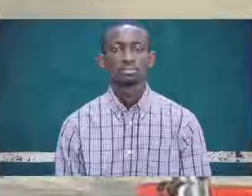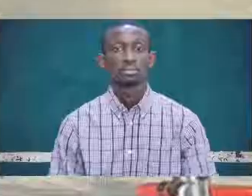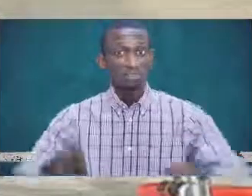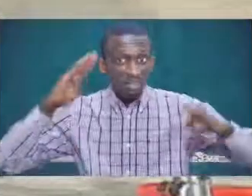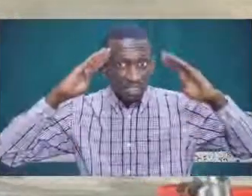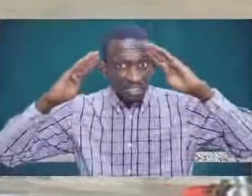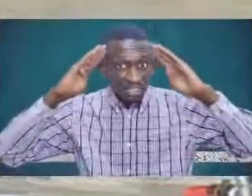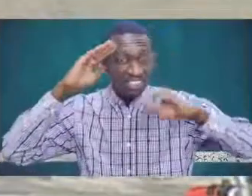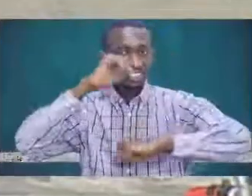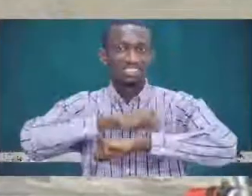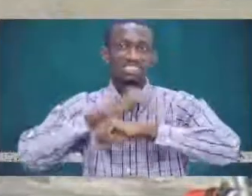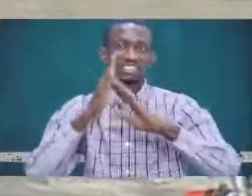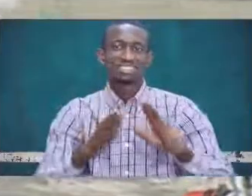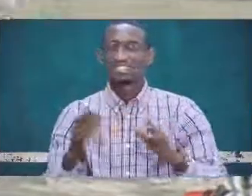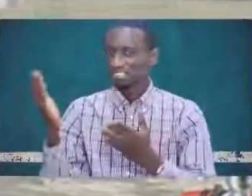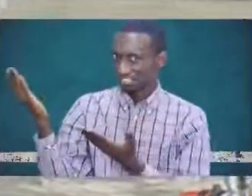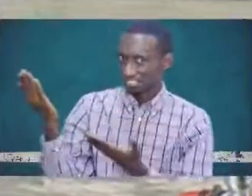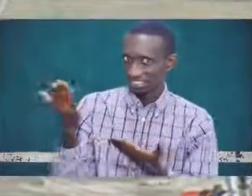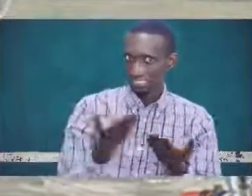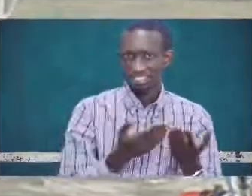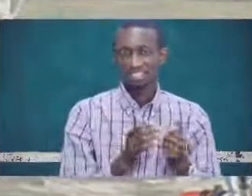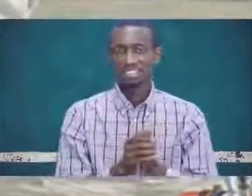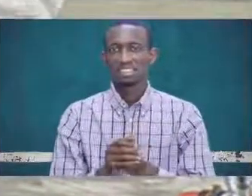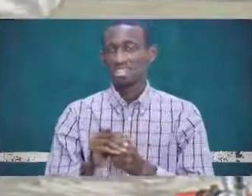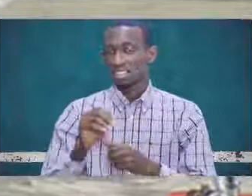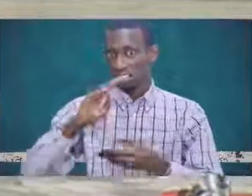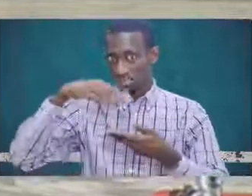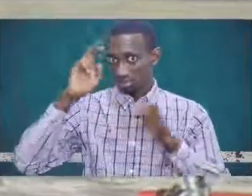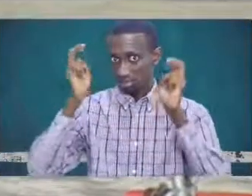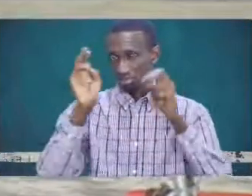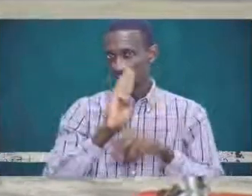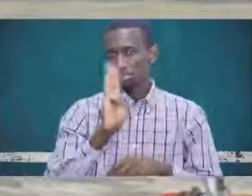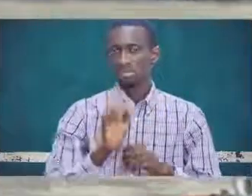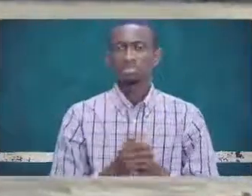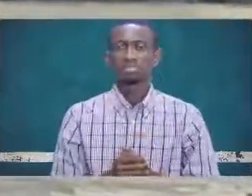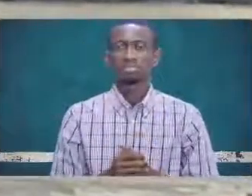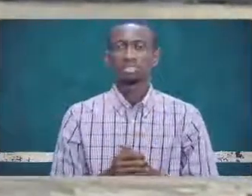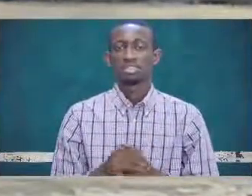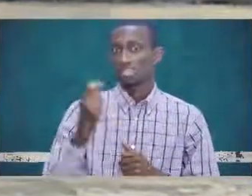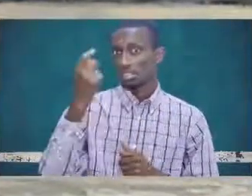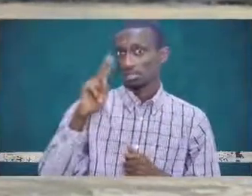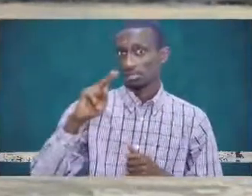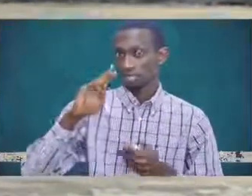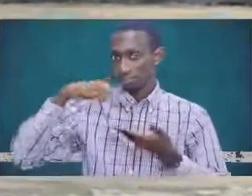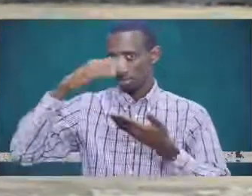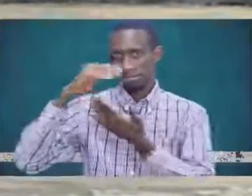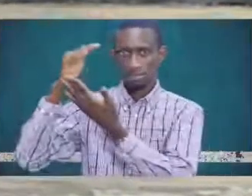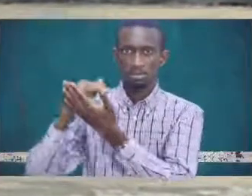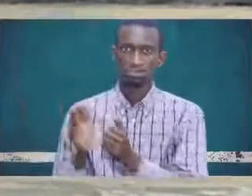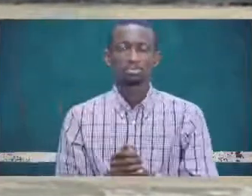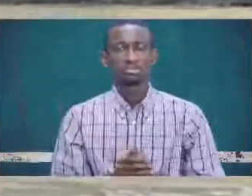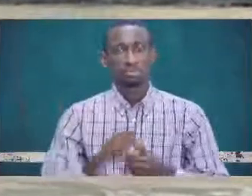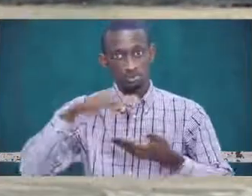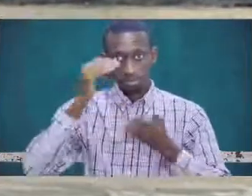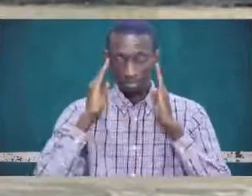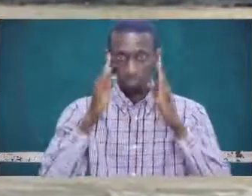Hello students, welcome to the biology lesson on TV programs and where we're going to be learning and watching.